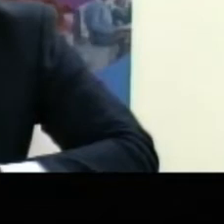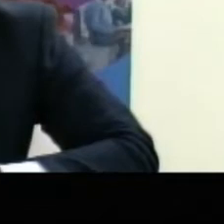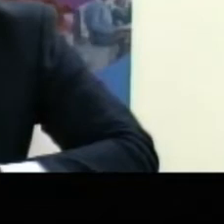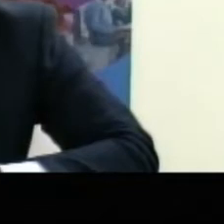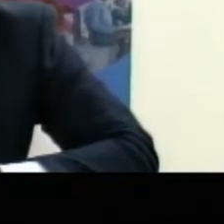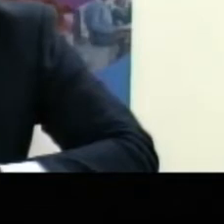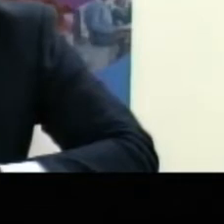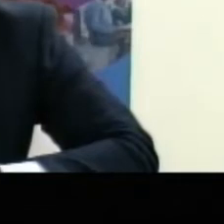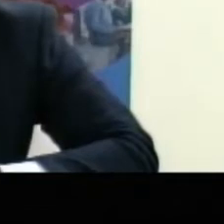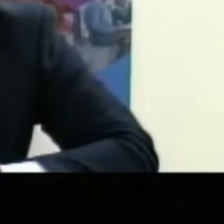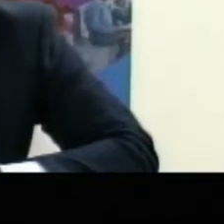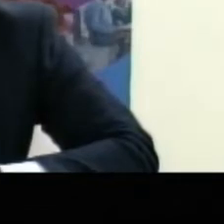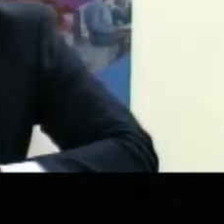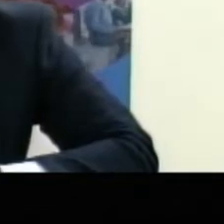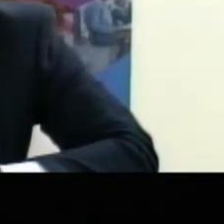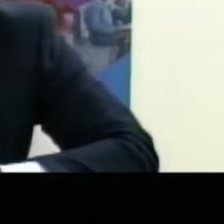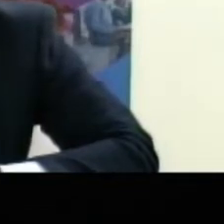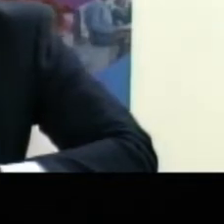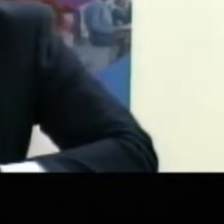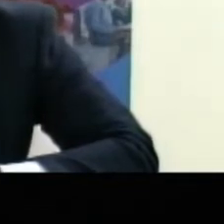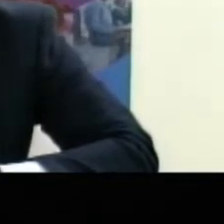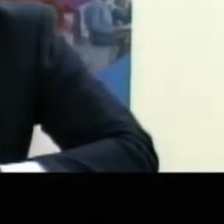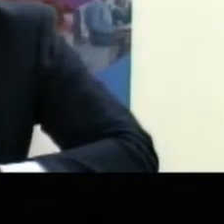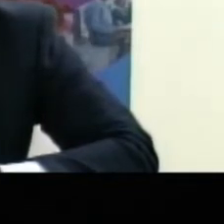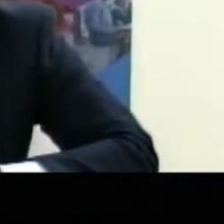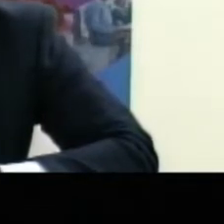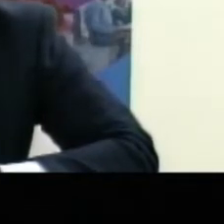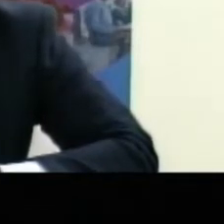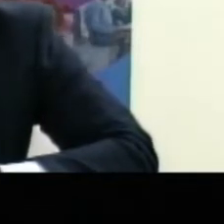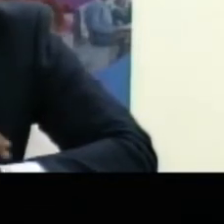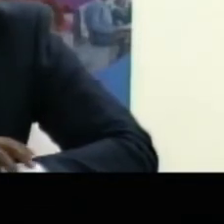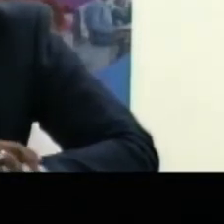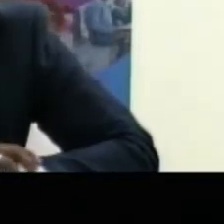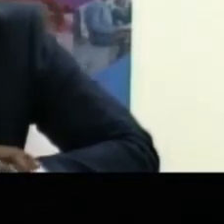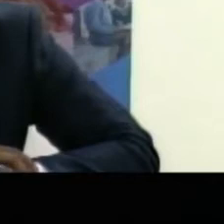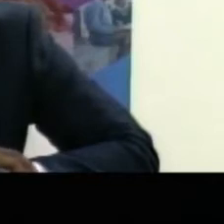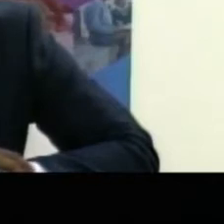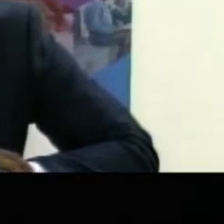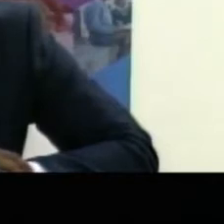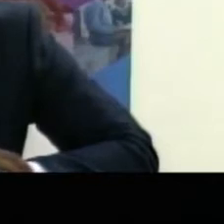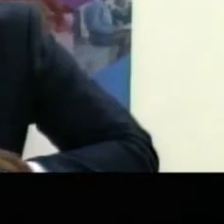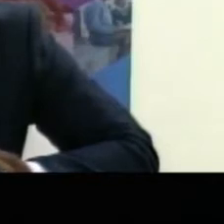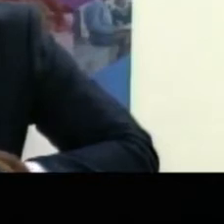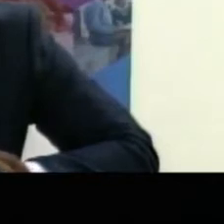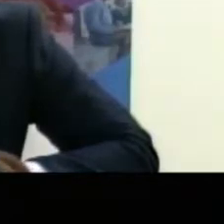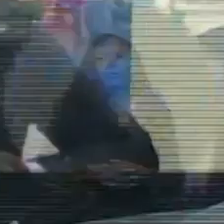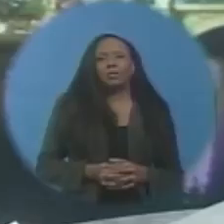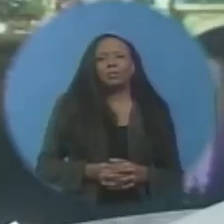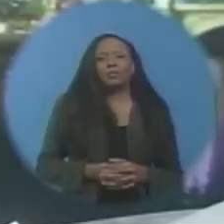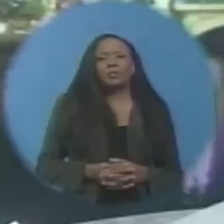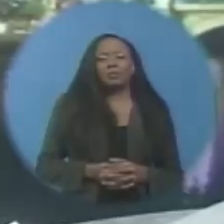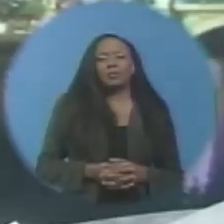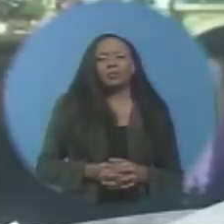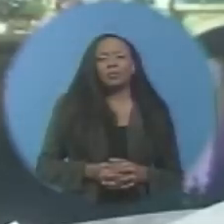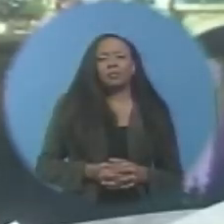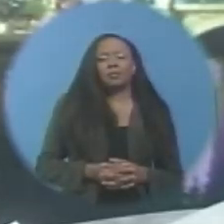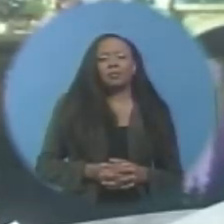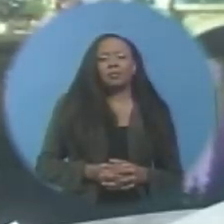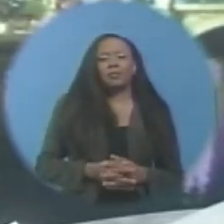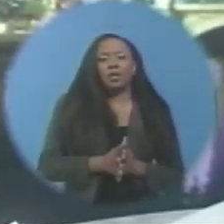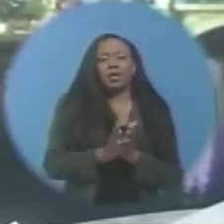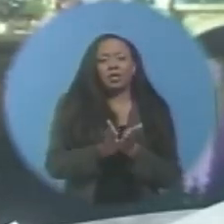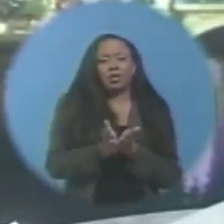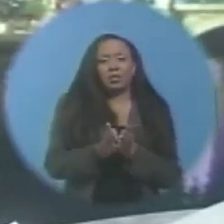these individuals, given that their entire livelihood and housing in Barbuda would have been destroyed.